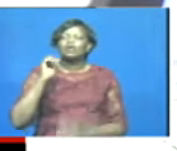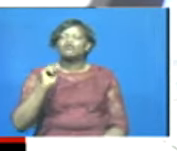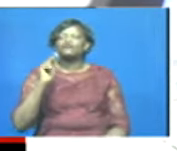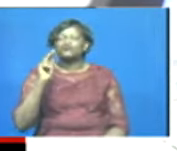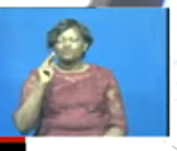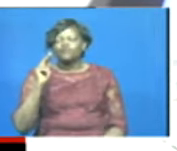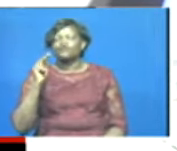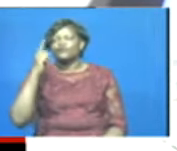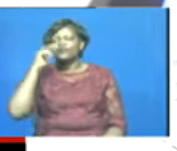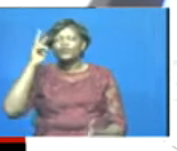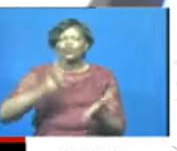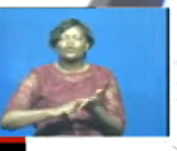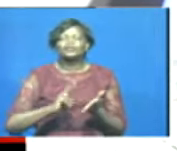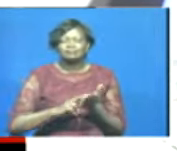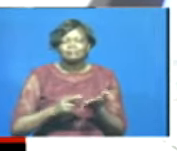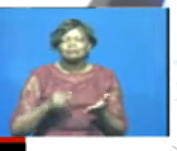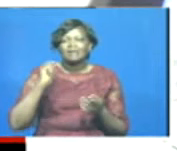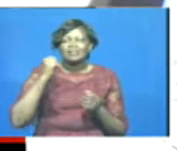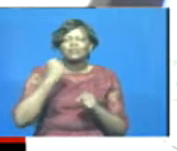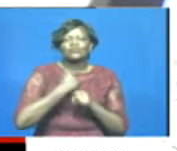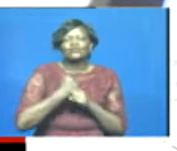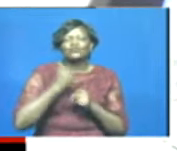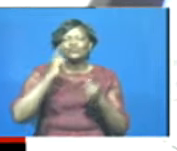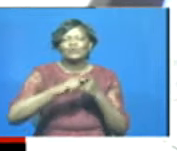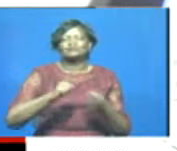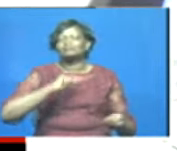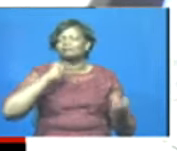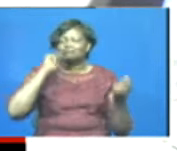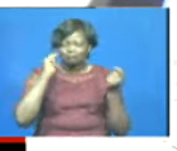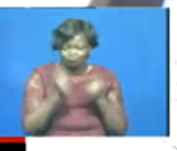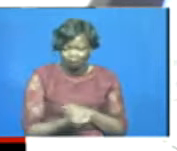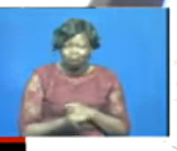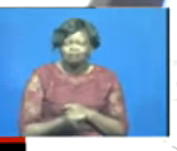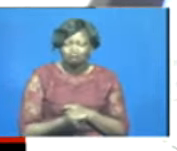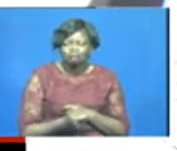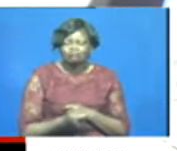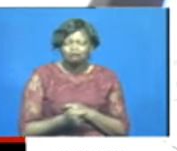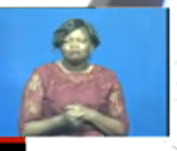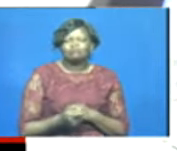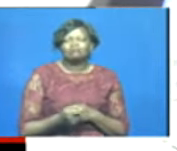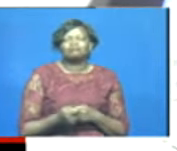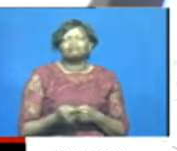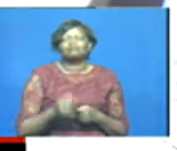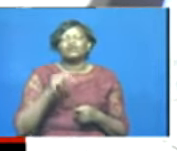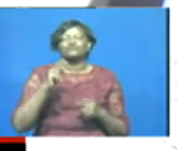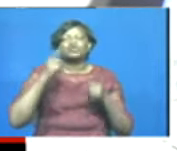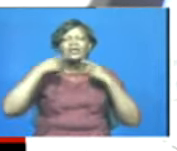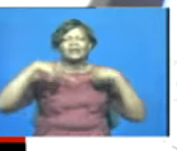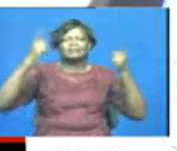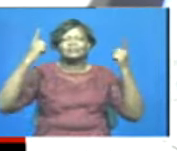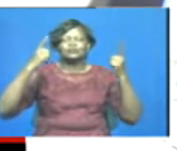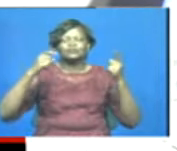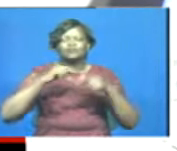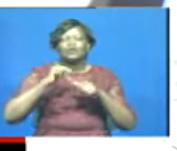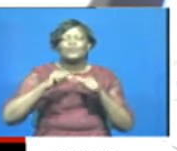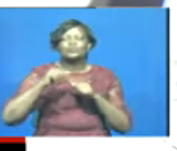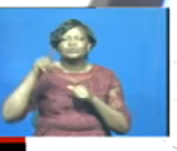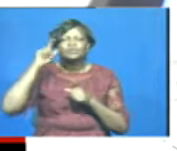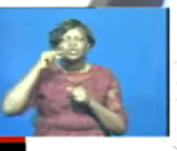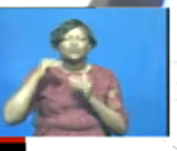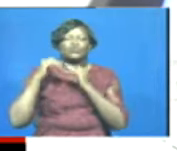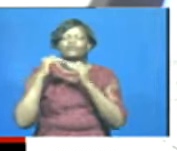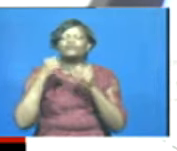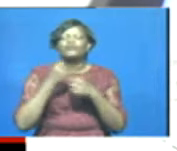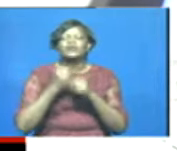towards translating the AU's solemn declaration on gender equality into action by making it a reality for the lives of